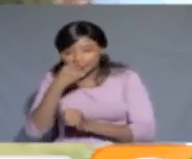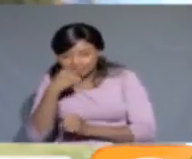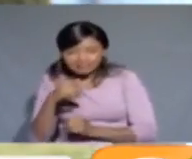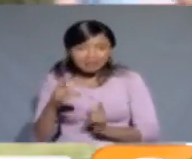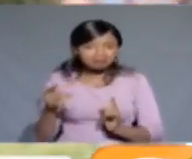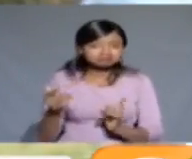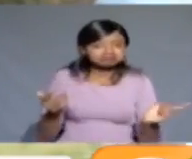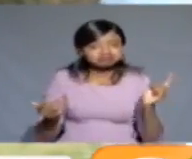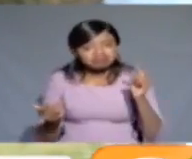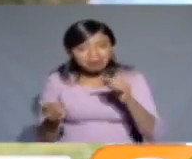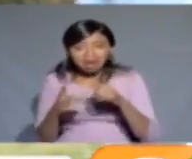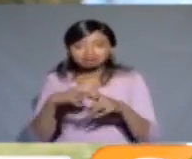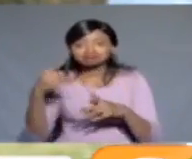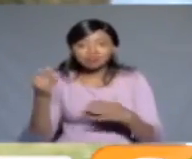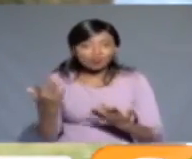wanaenda